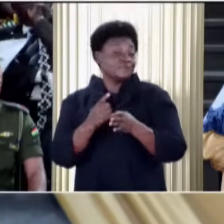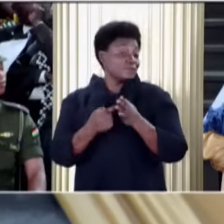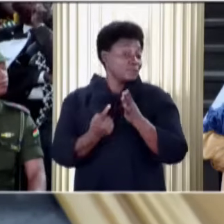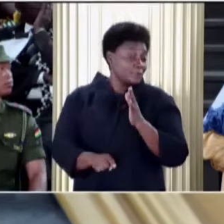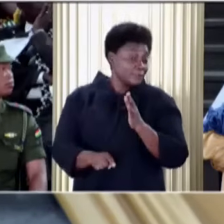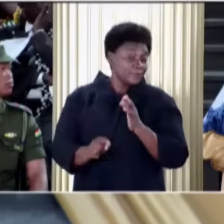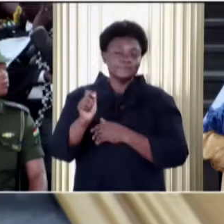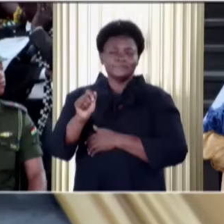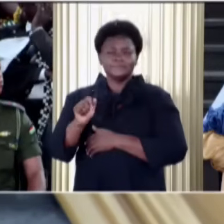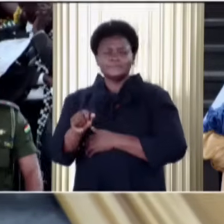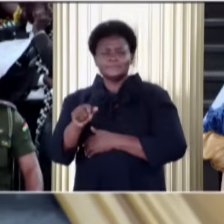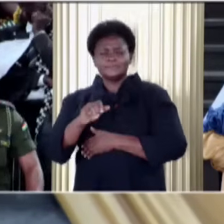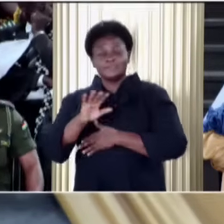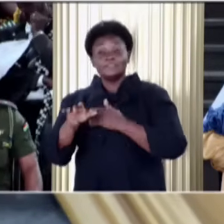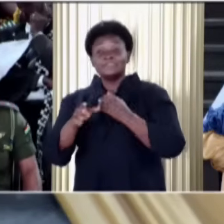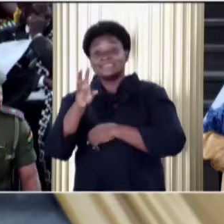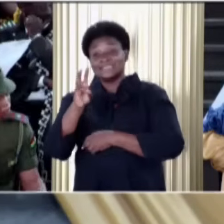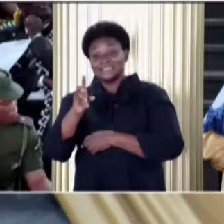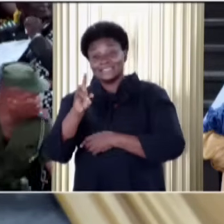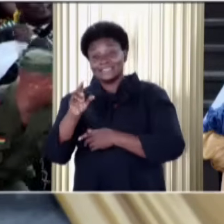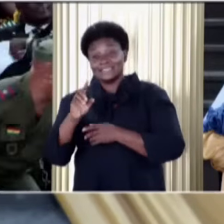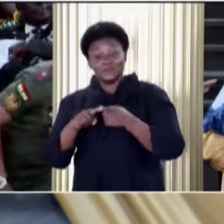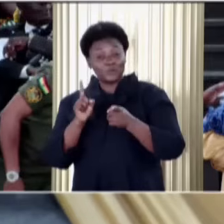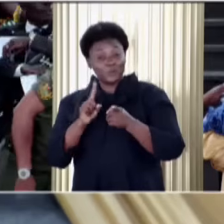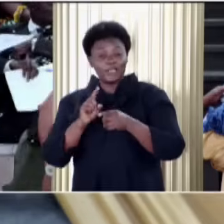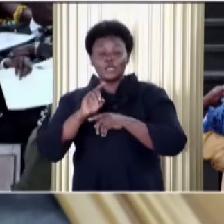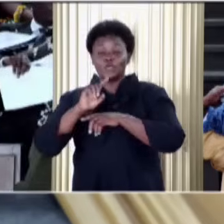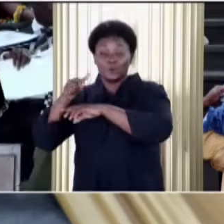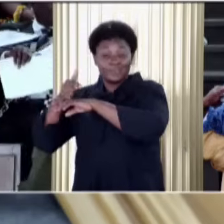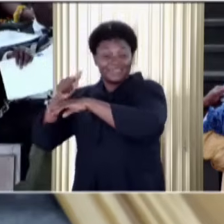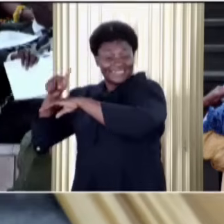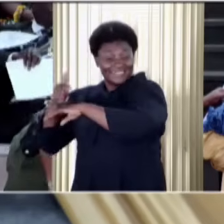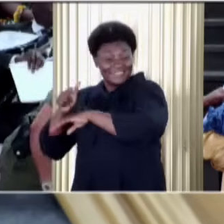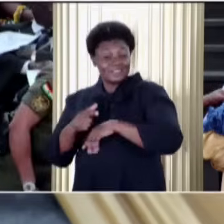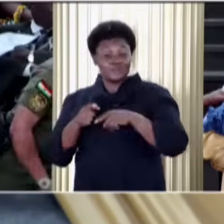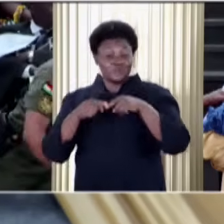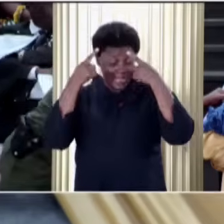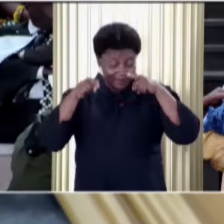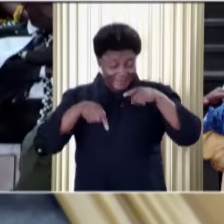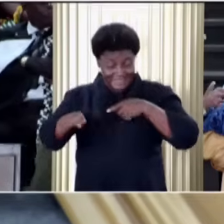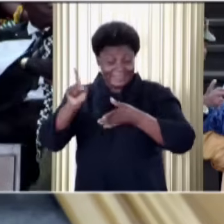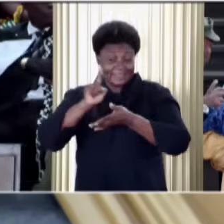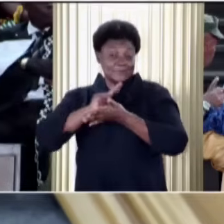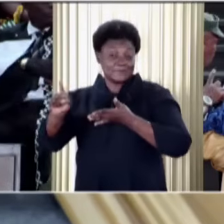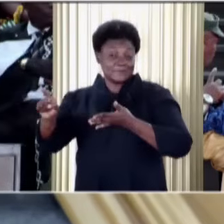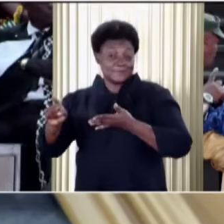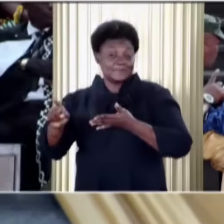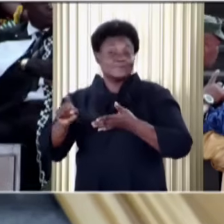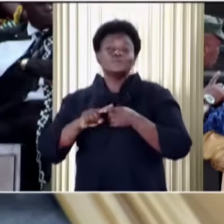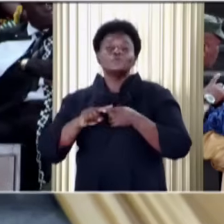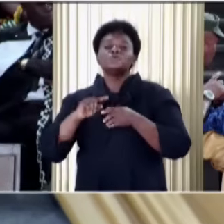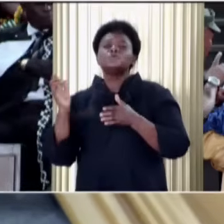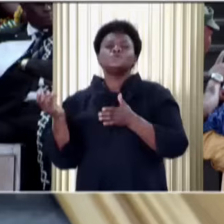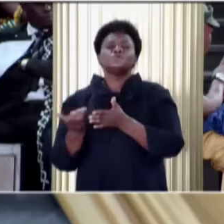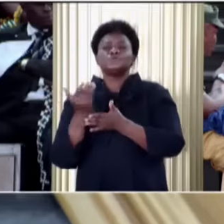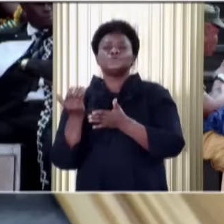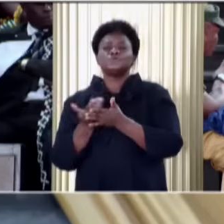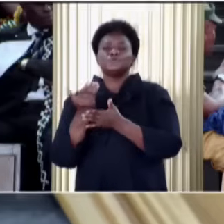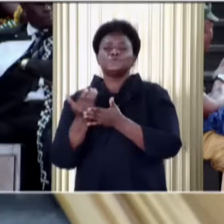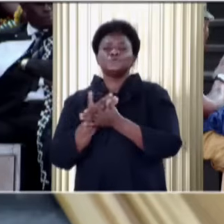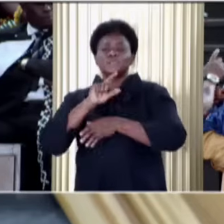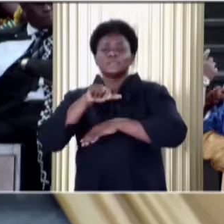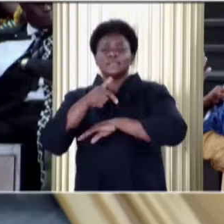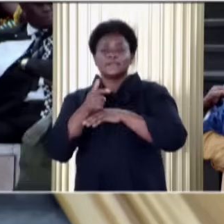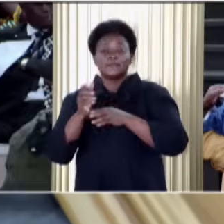other 16 congregation ceremonies that are taking place this week. To the fresh graduates, you